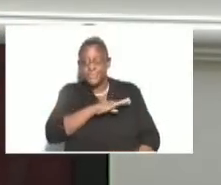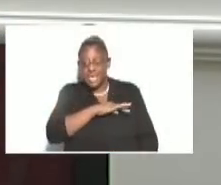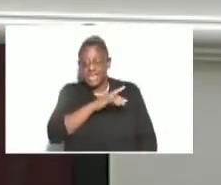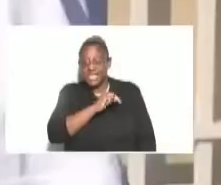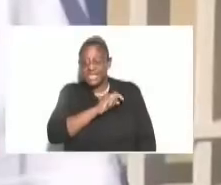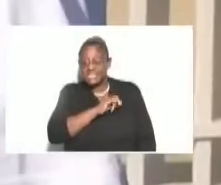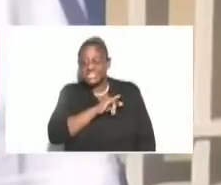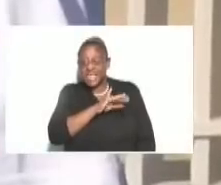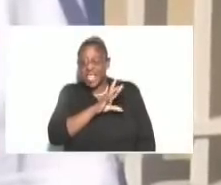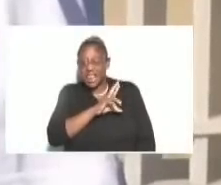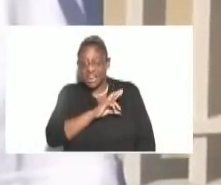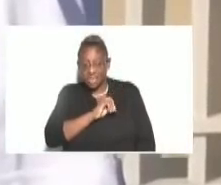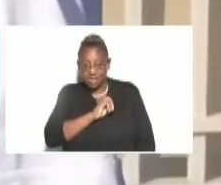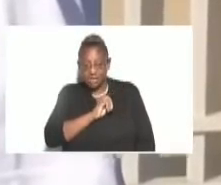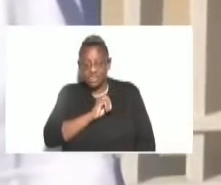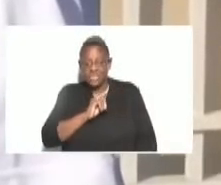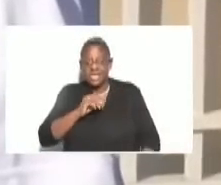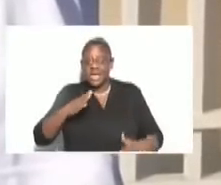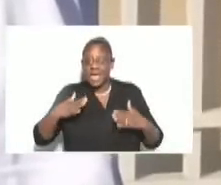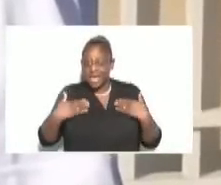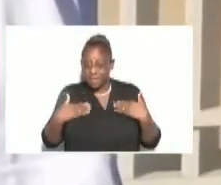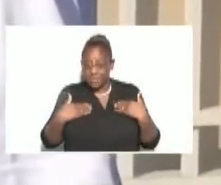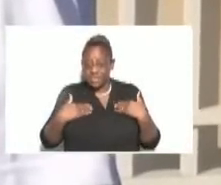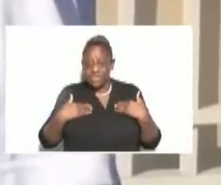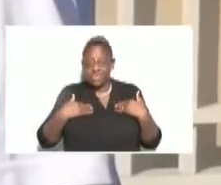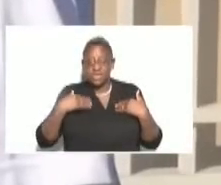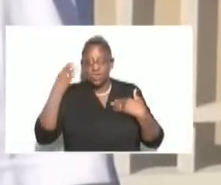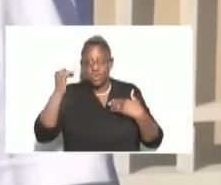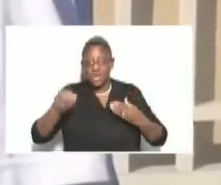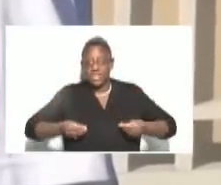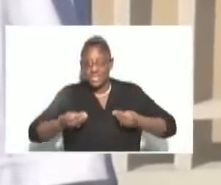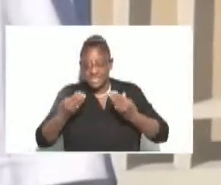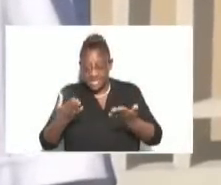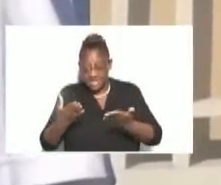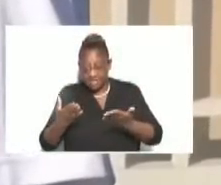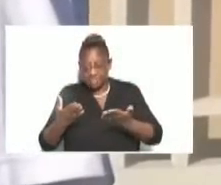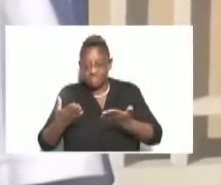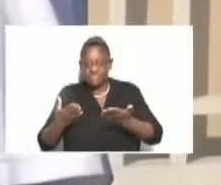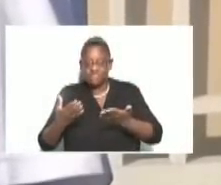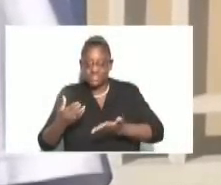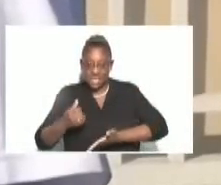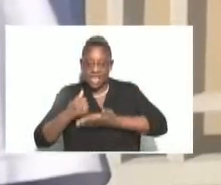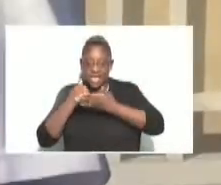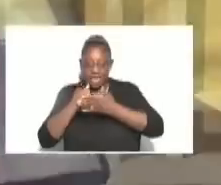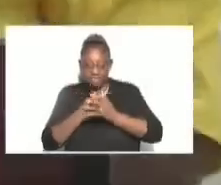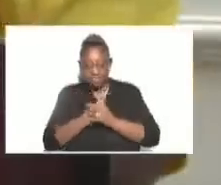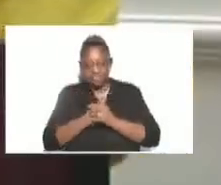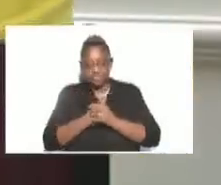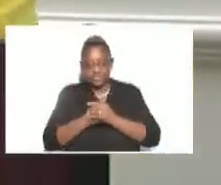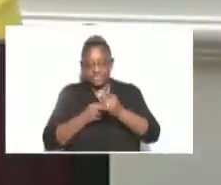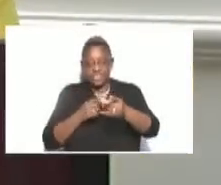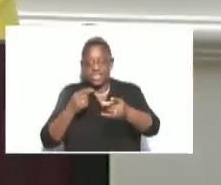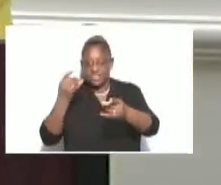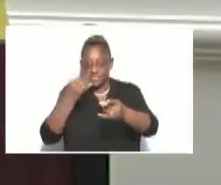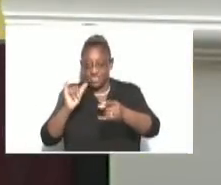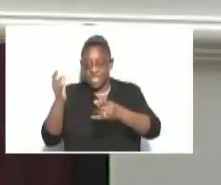is pleased by Colina's partnership towards achieving its objective. Multi-purpose